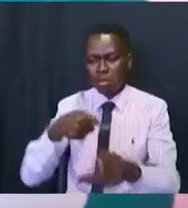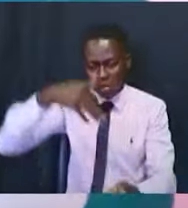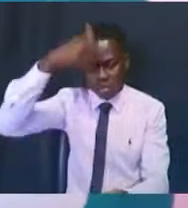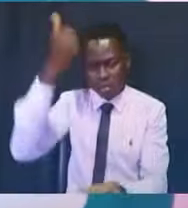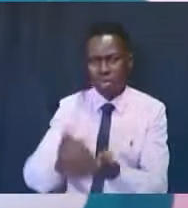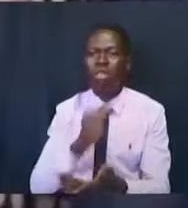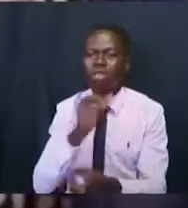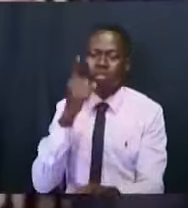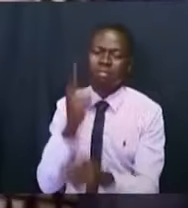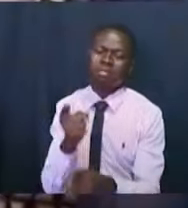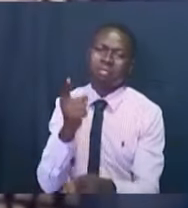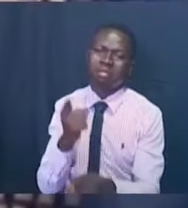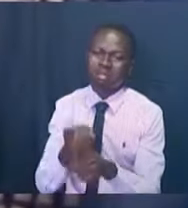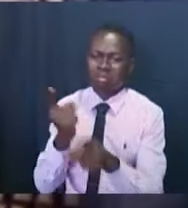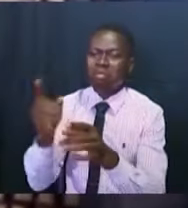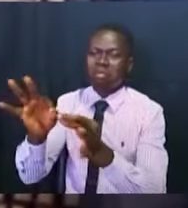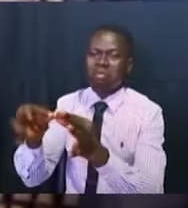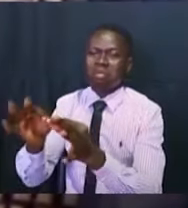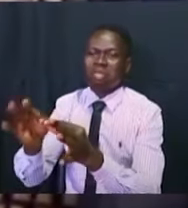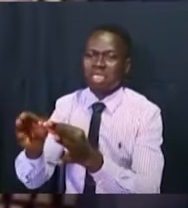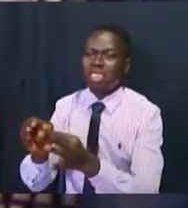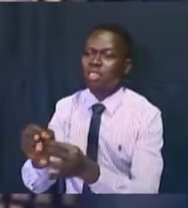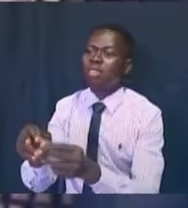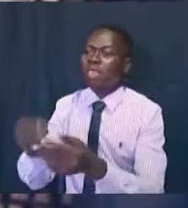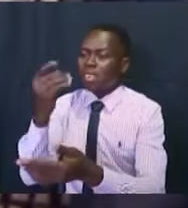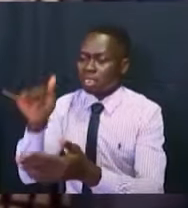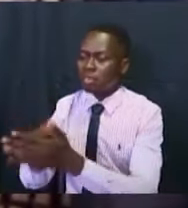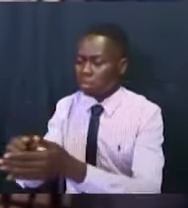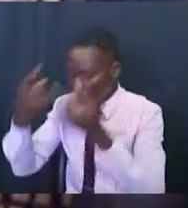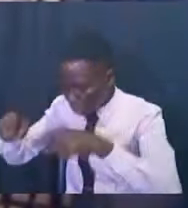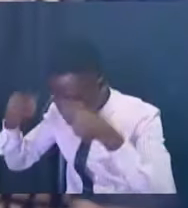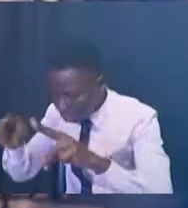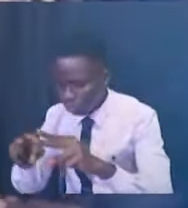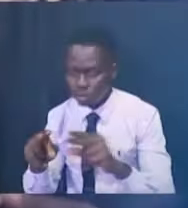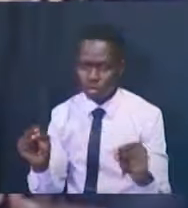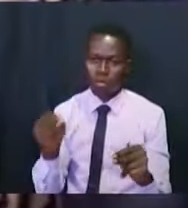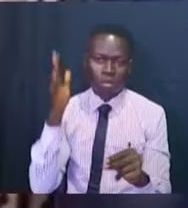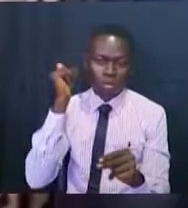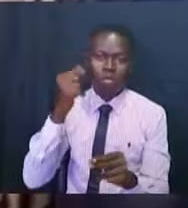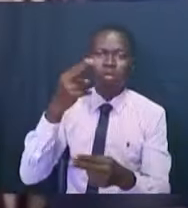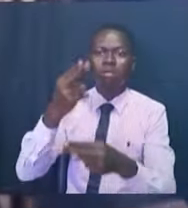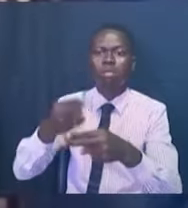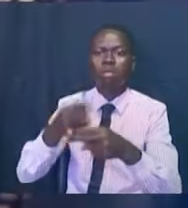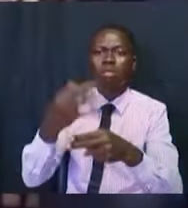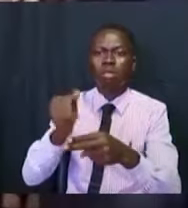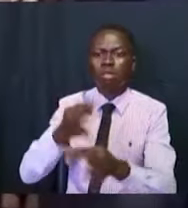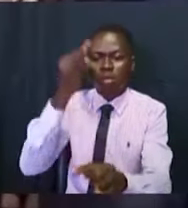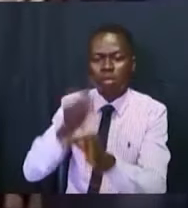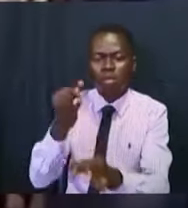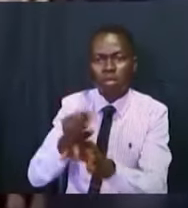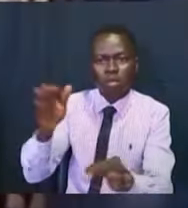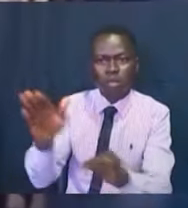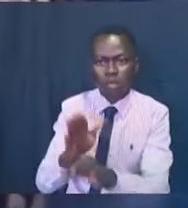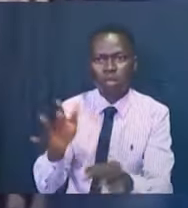not just interpreted as so be it. It is the name of the faithful witness, even Jesus